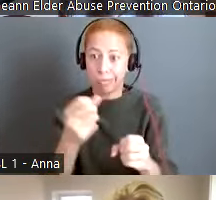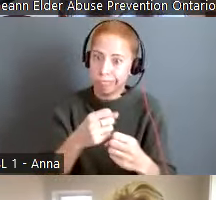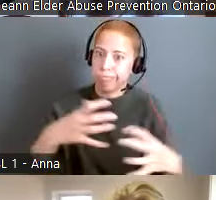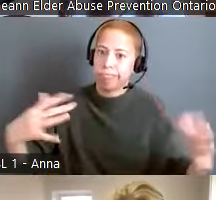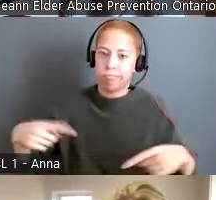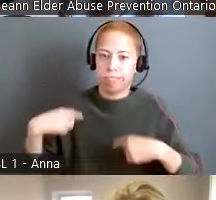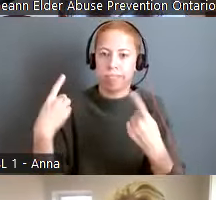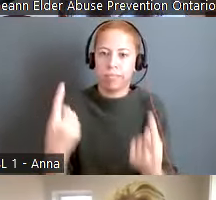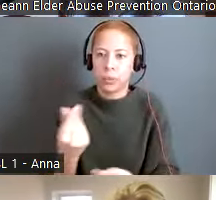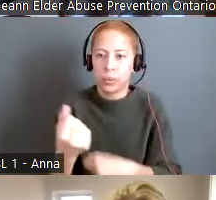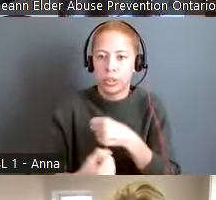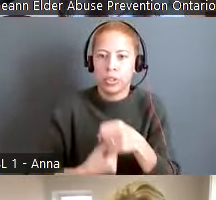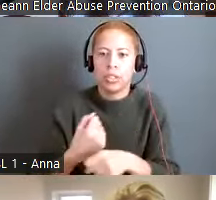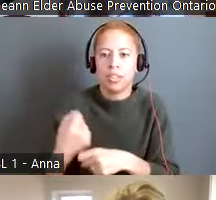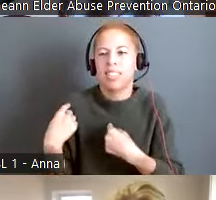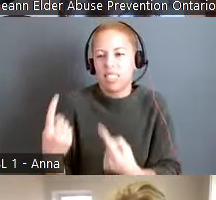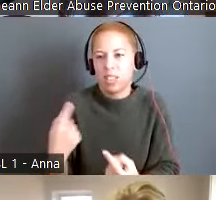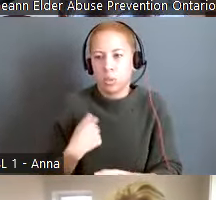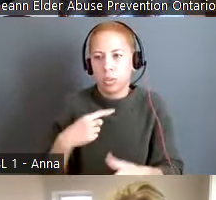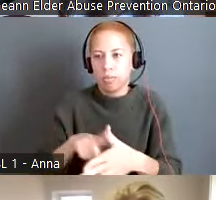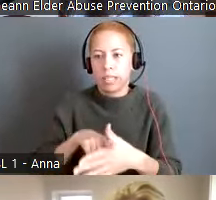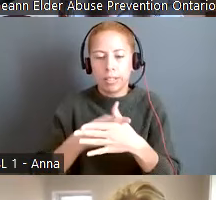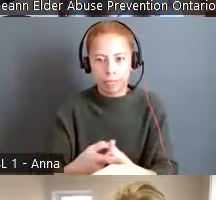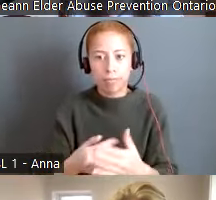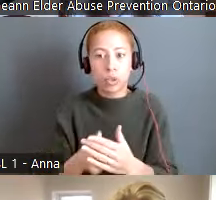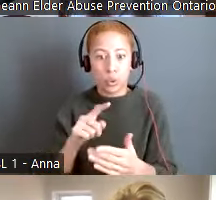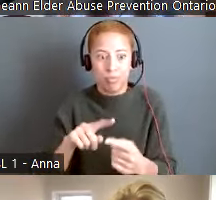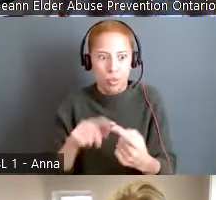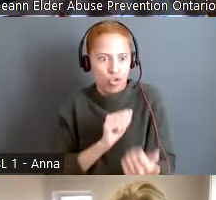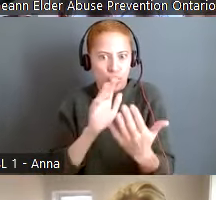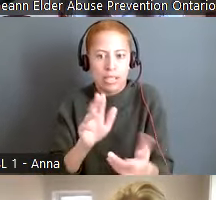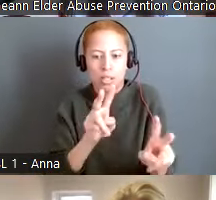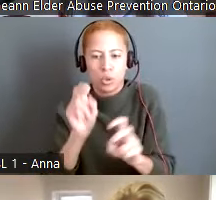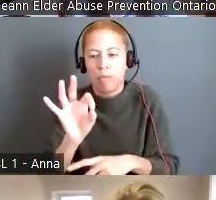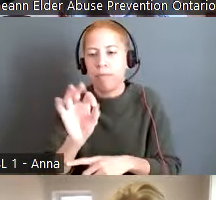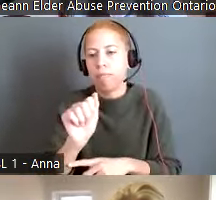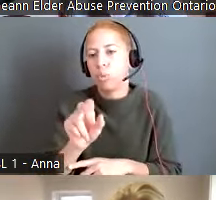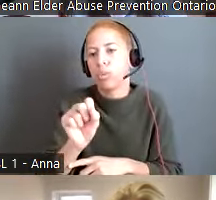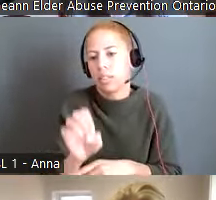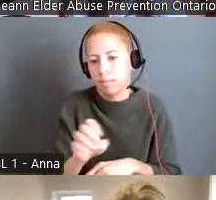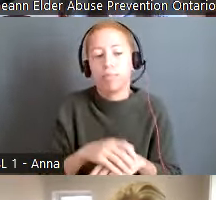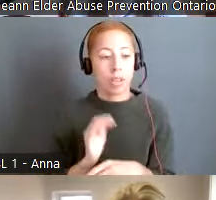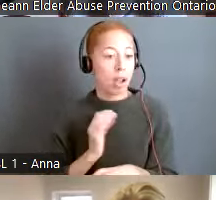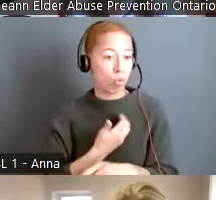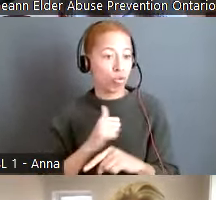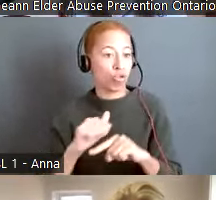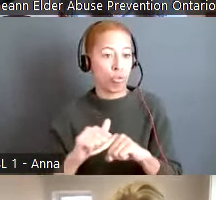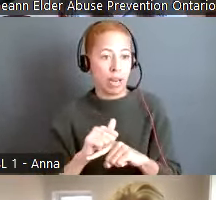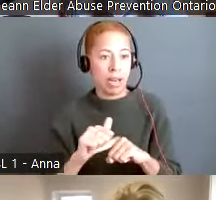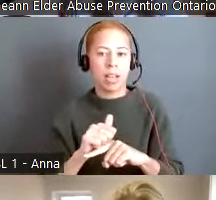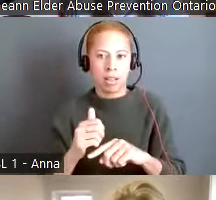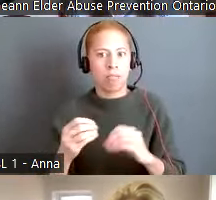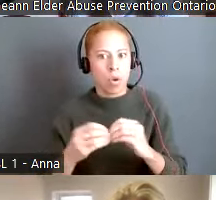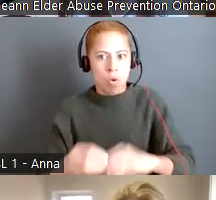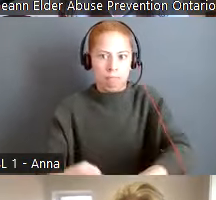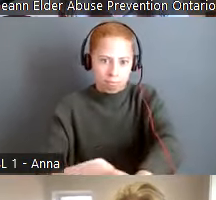since we began to address the issues of abuse. So our training has gone really broader than when